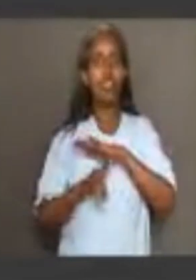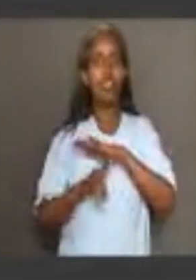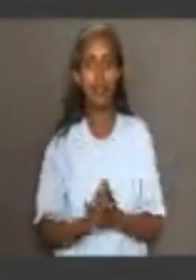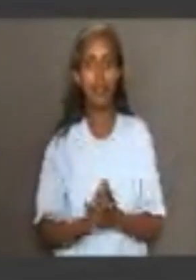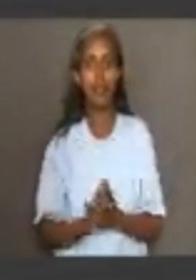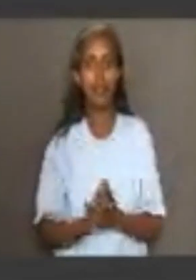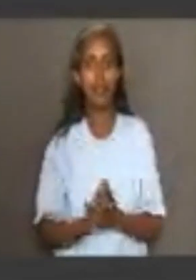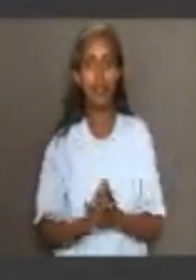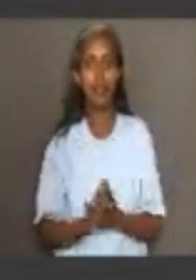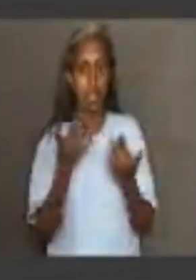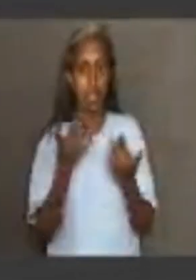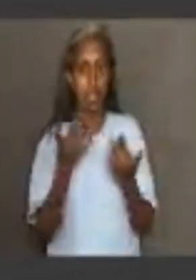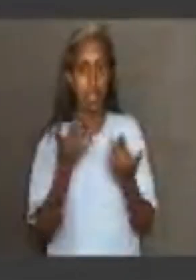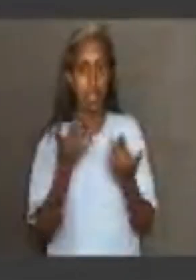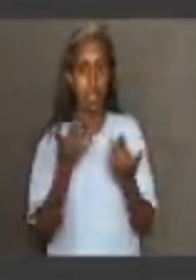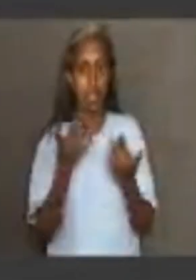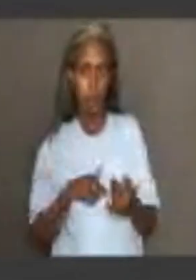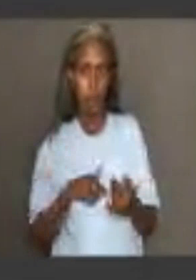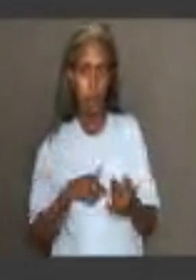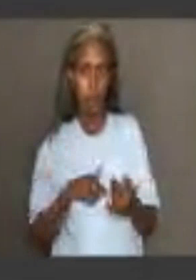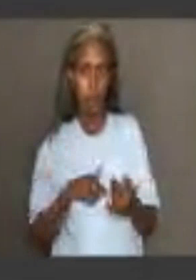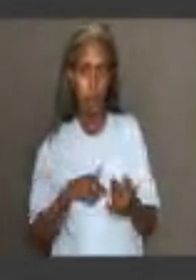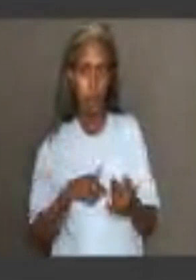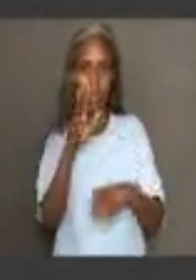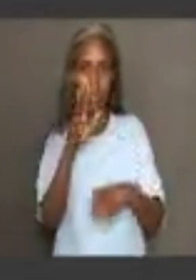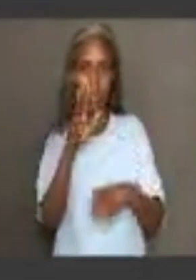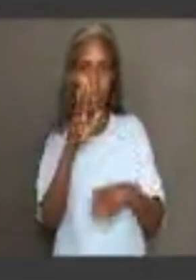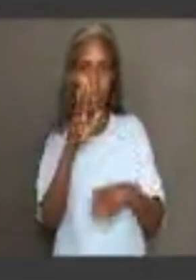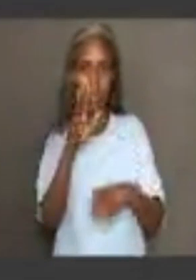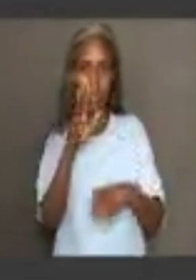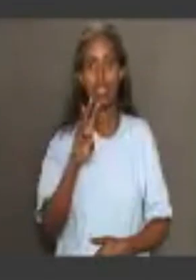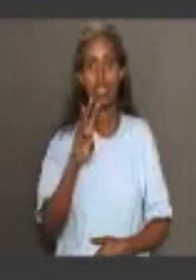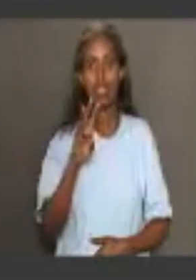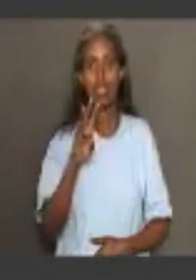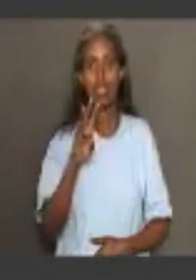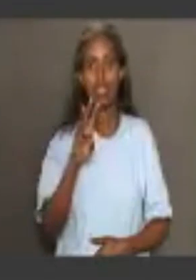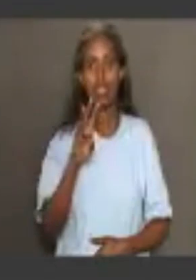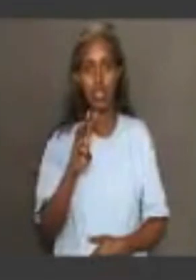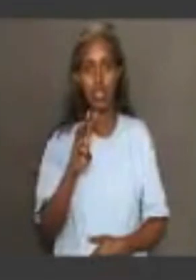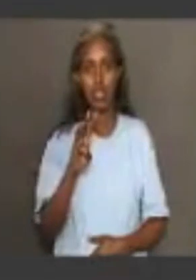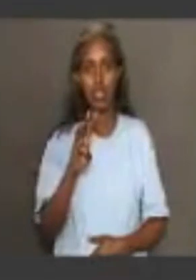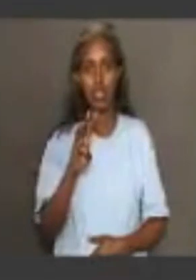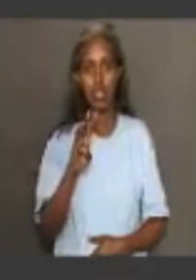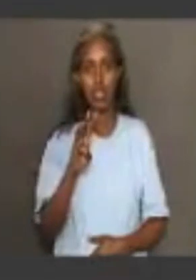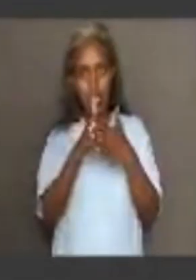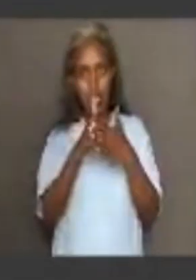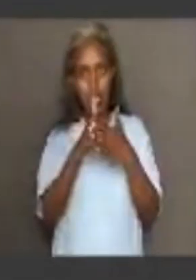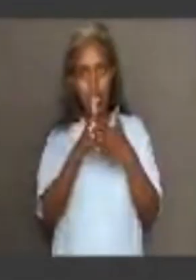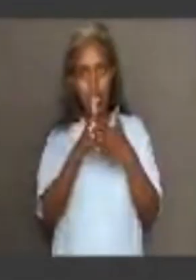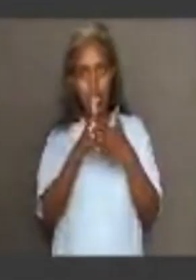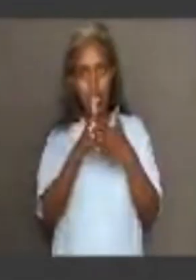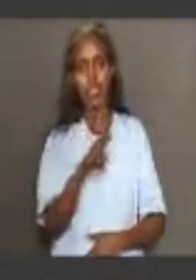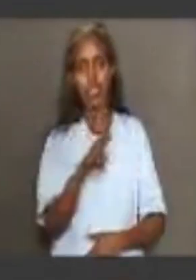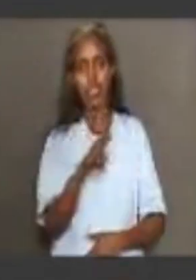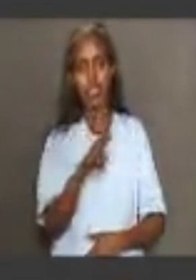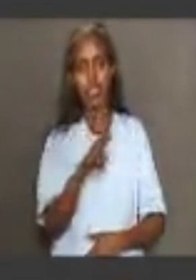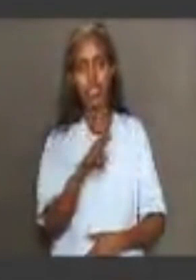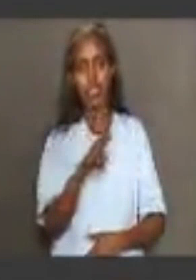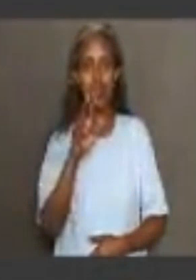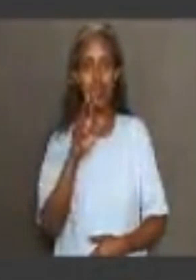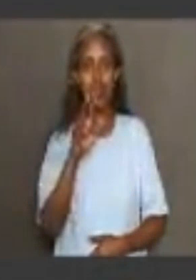Now we can see that 3 over 6 is less than the square root